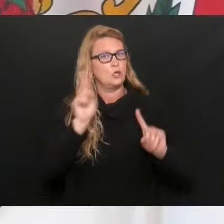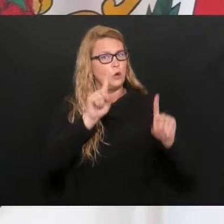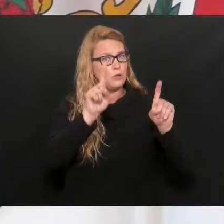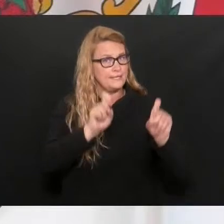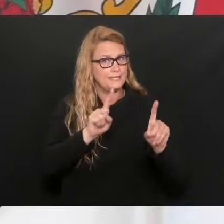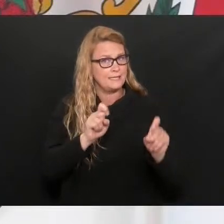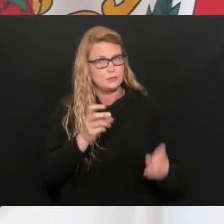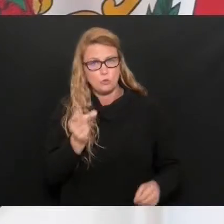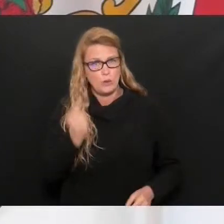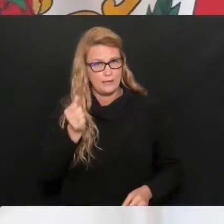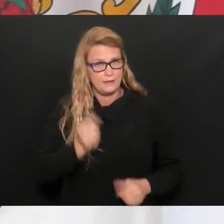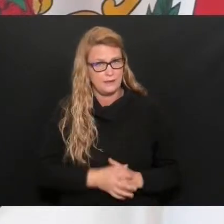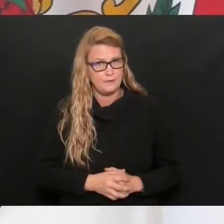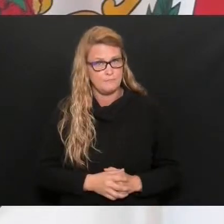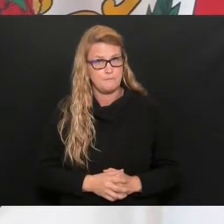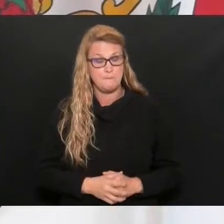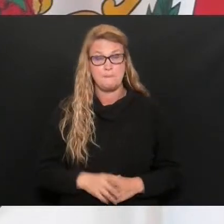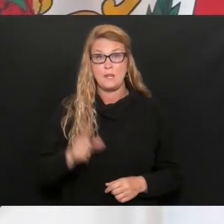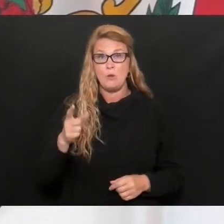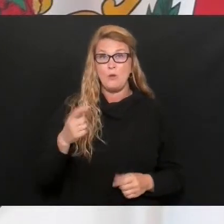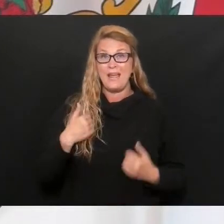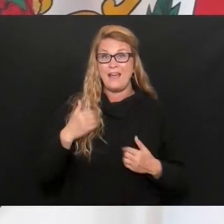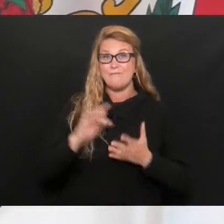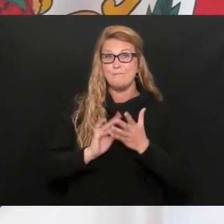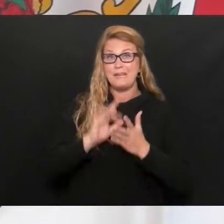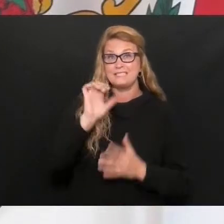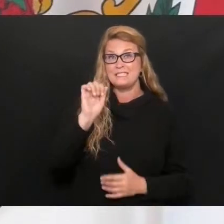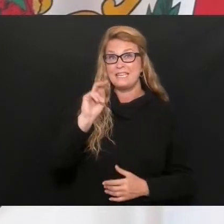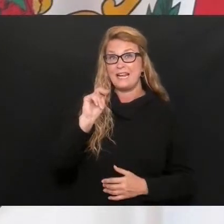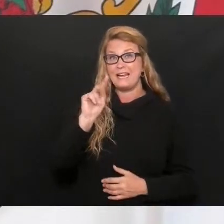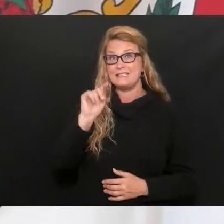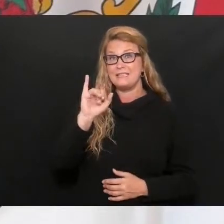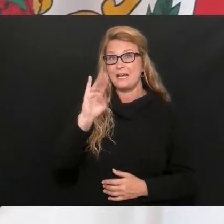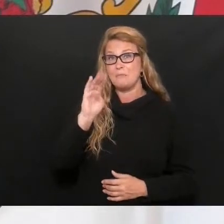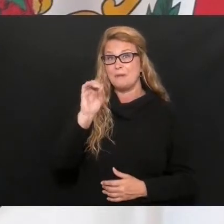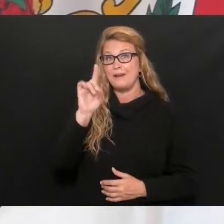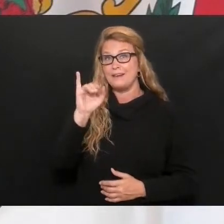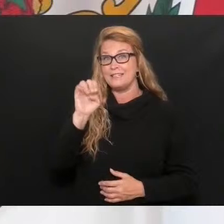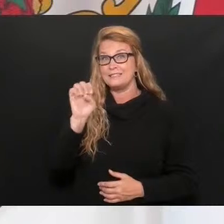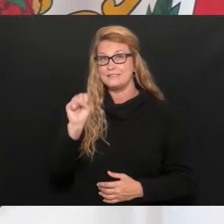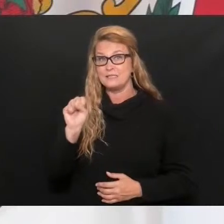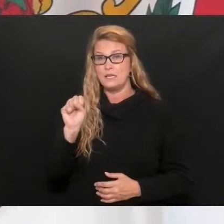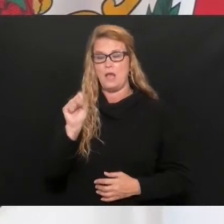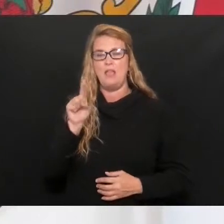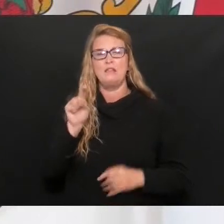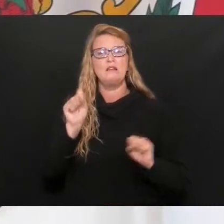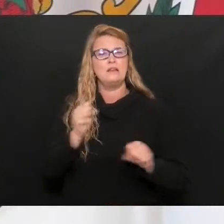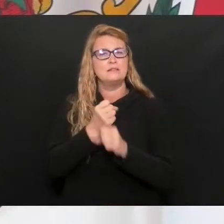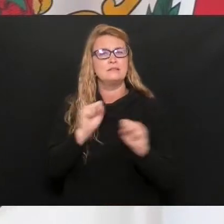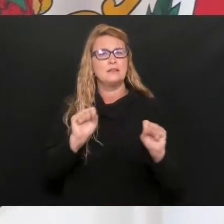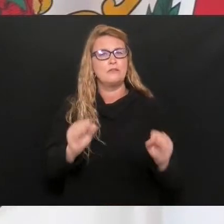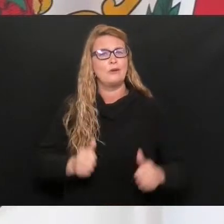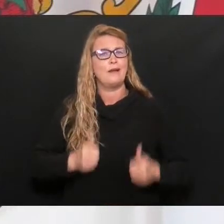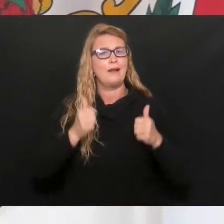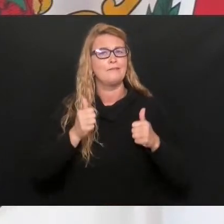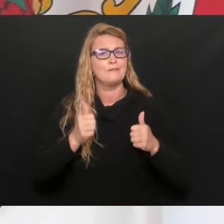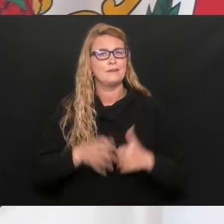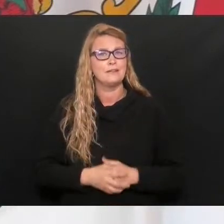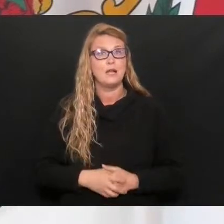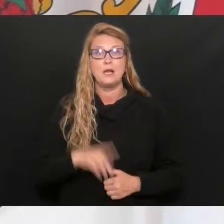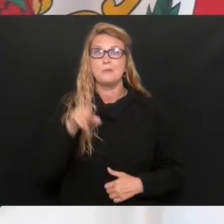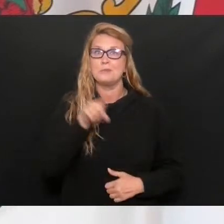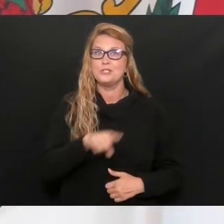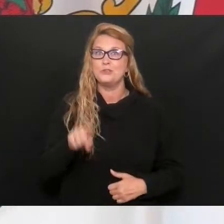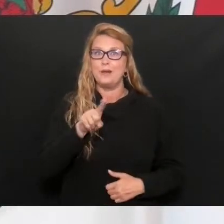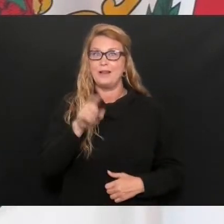can. Antibodies are available for you, and absolutely they'll save your life. But you got to